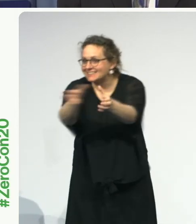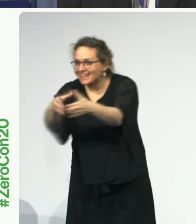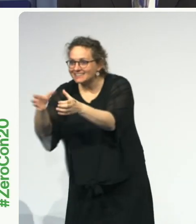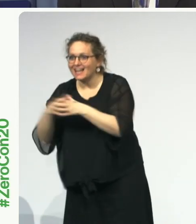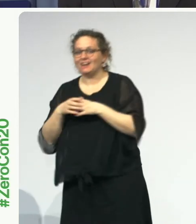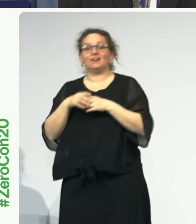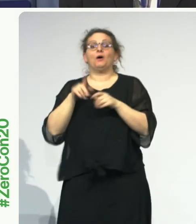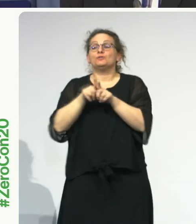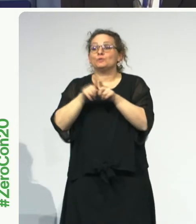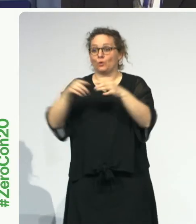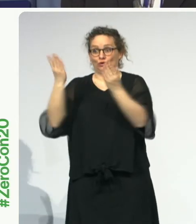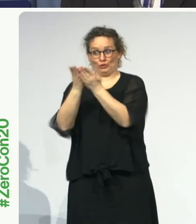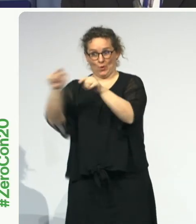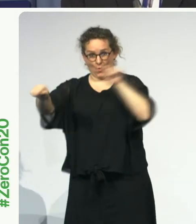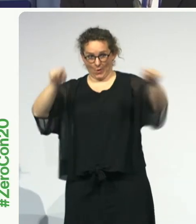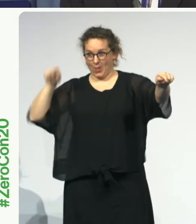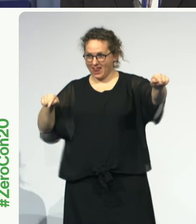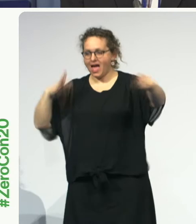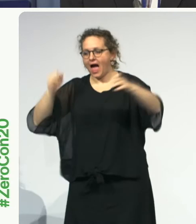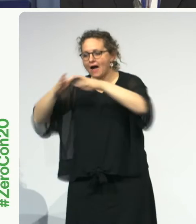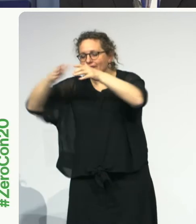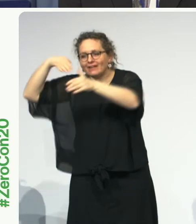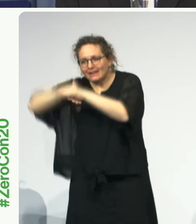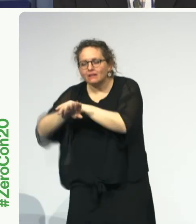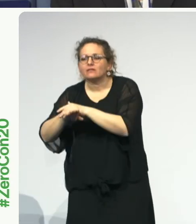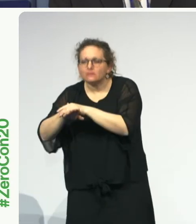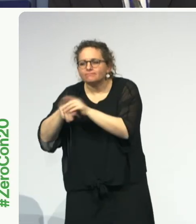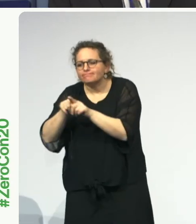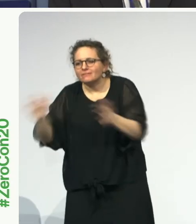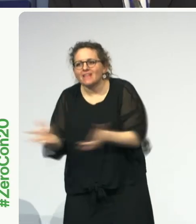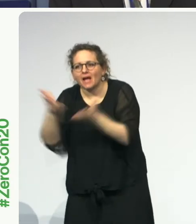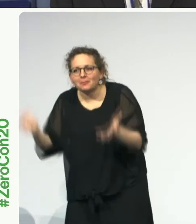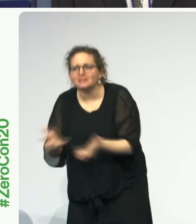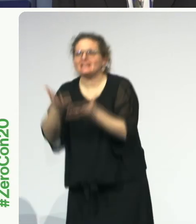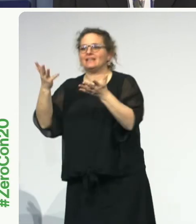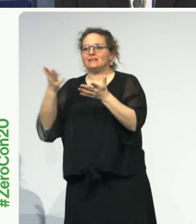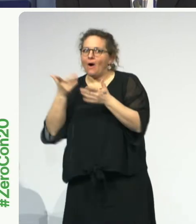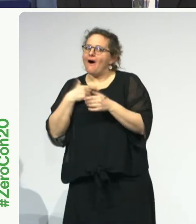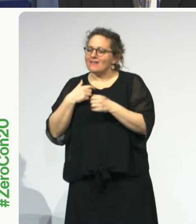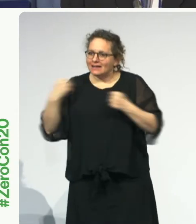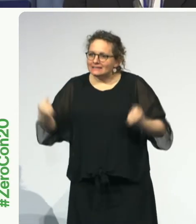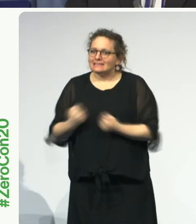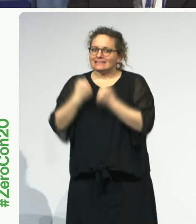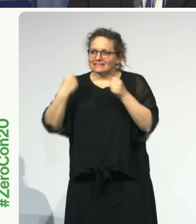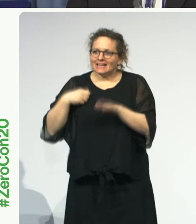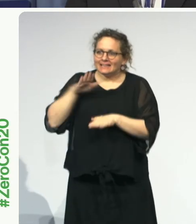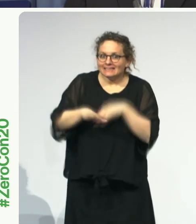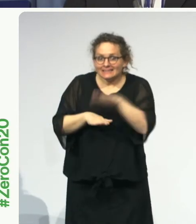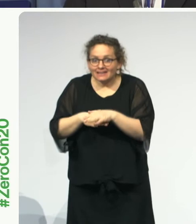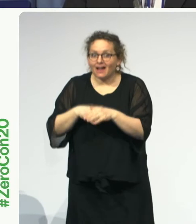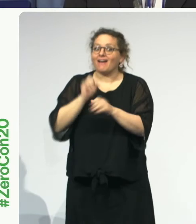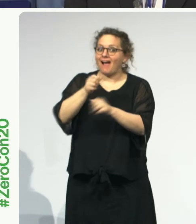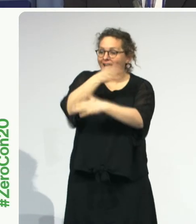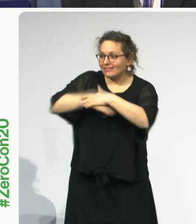many of these students, this is just one step to join another primary school later on.